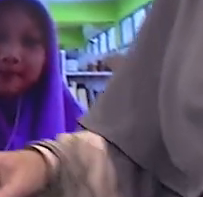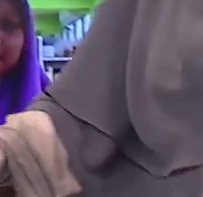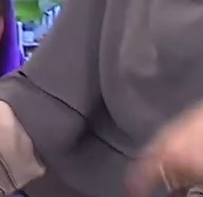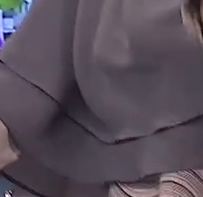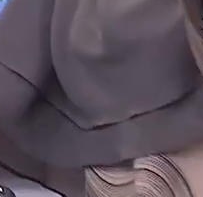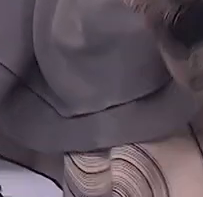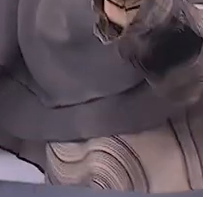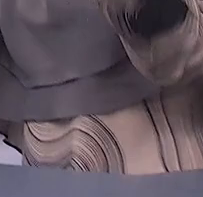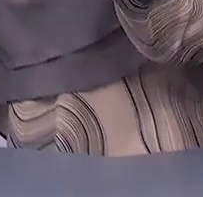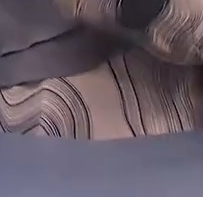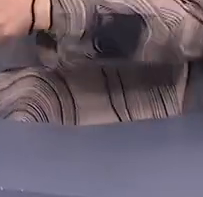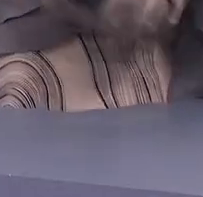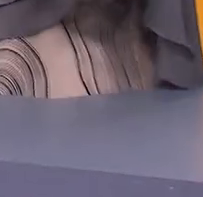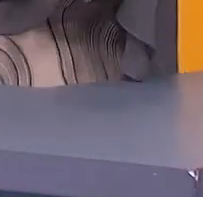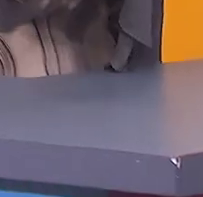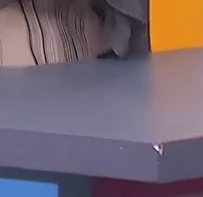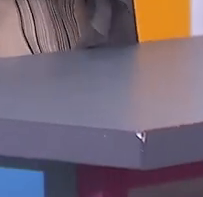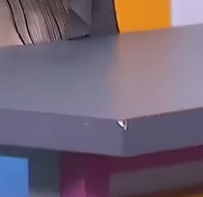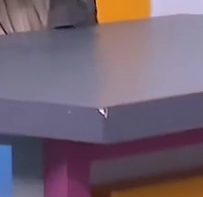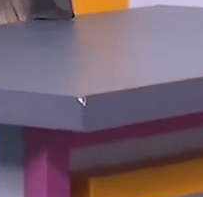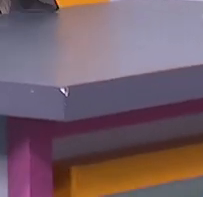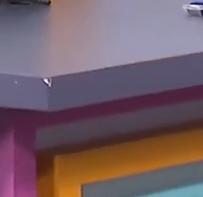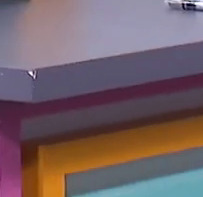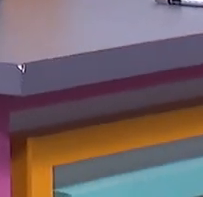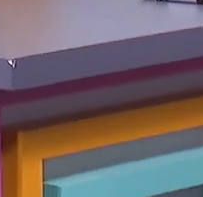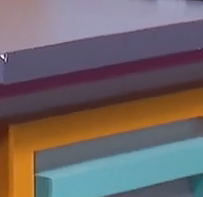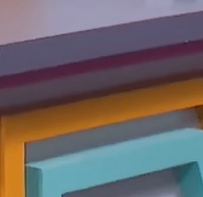time. So I see you step and strike and